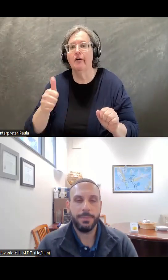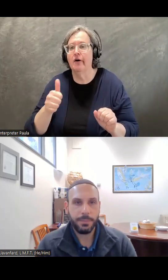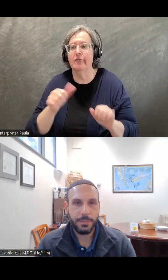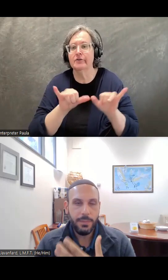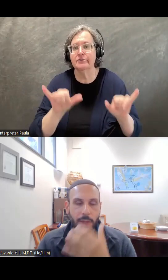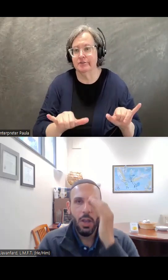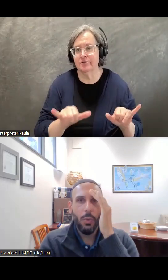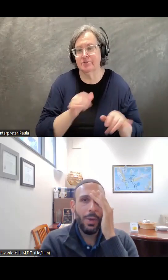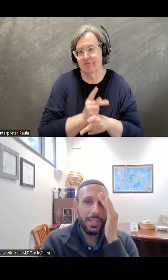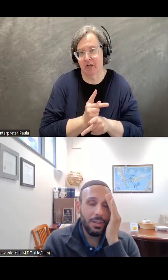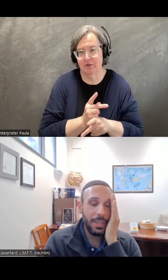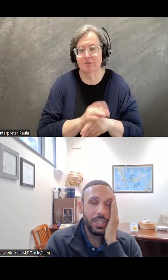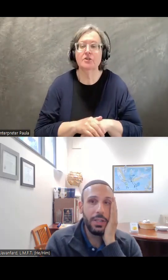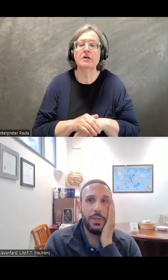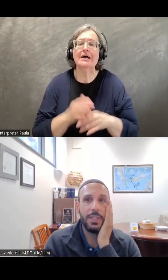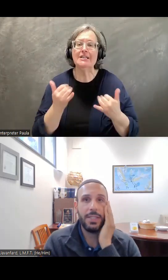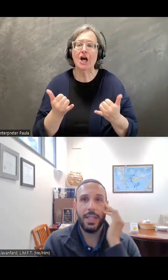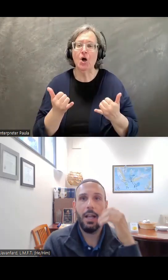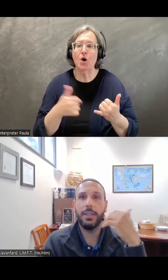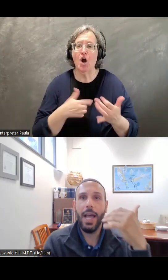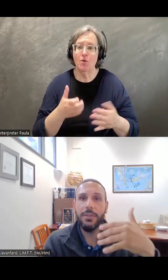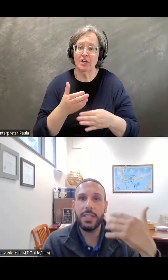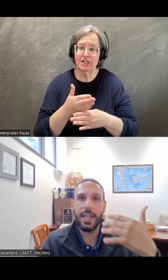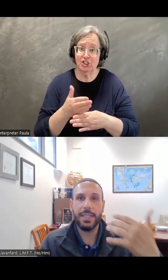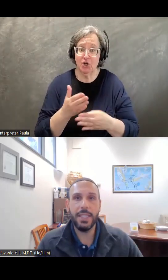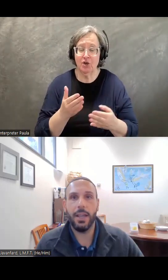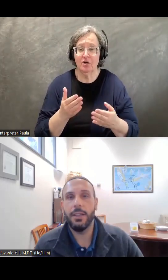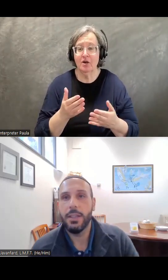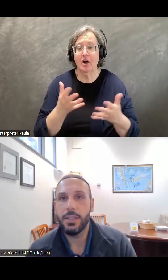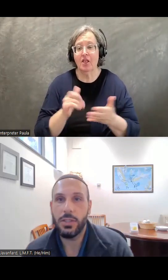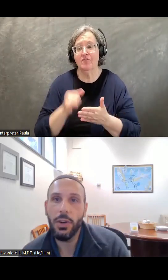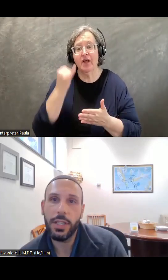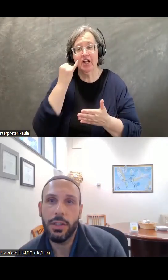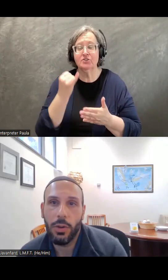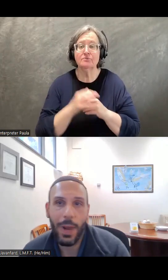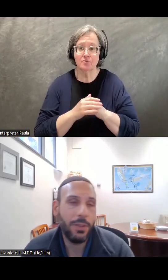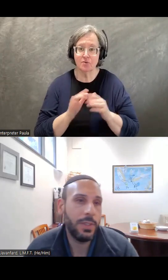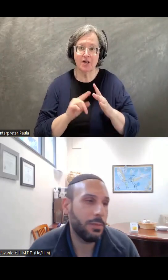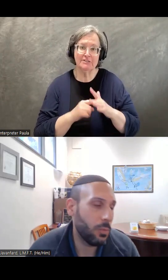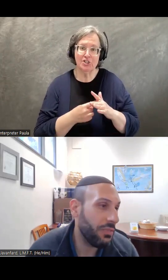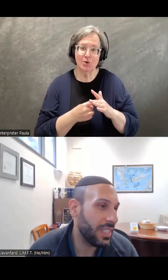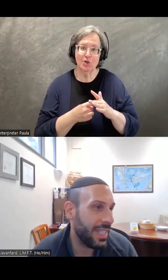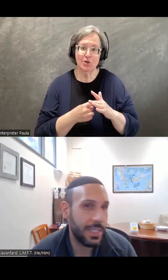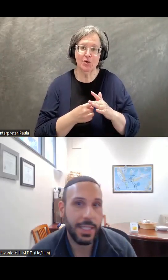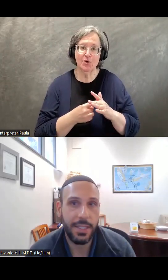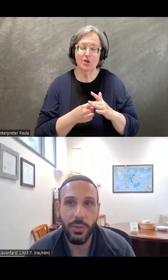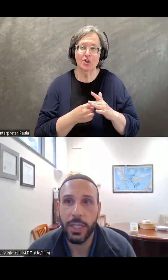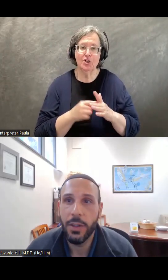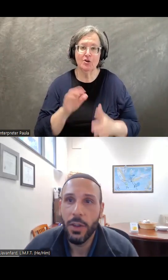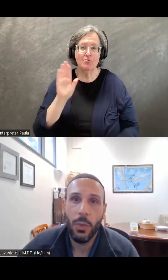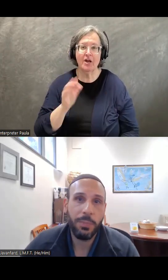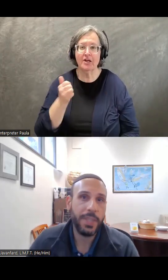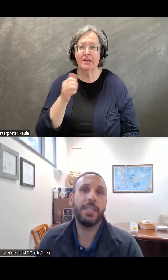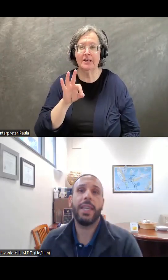care. What I wanted to start by sharing on this is that a lot of this idea started around roughly